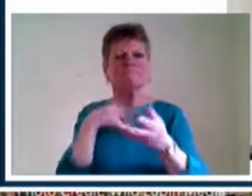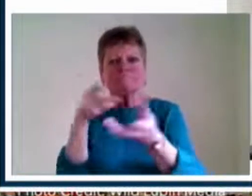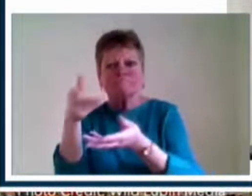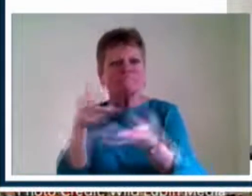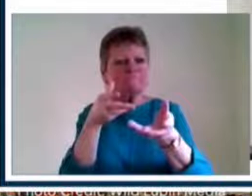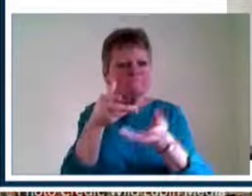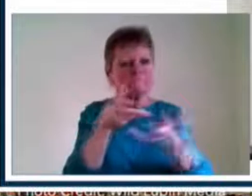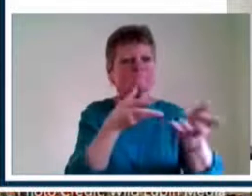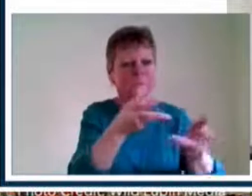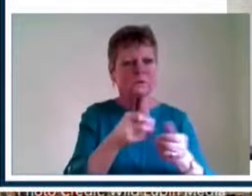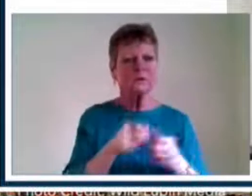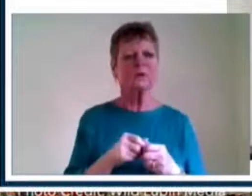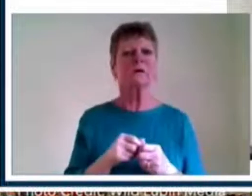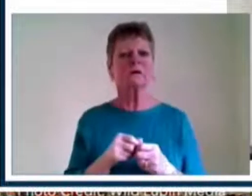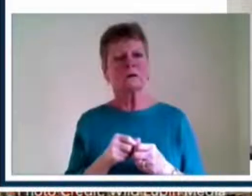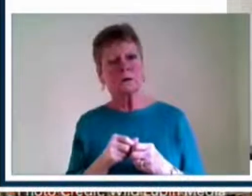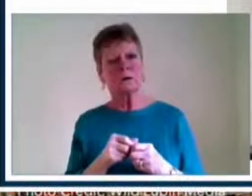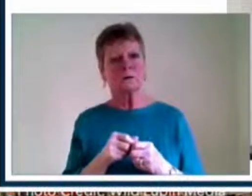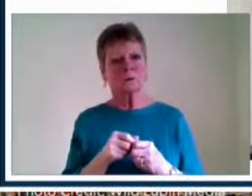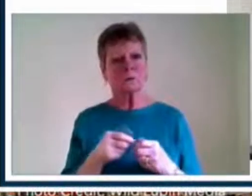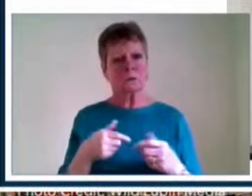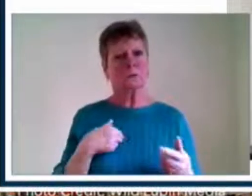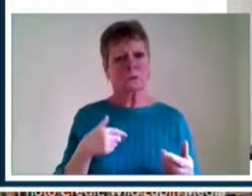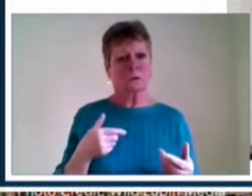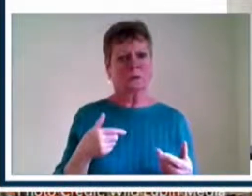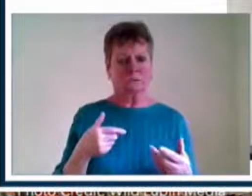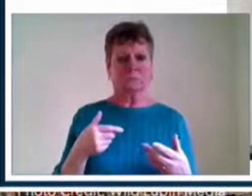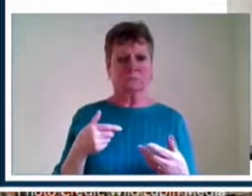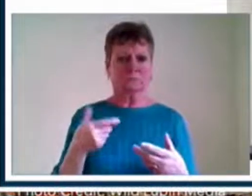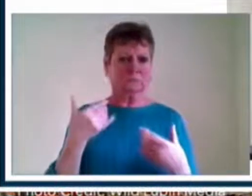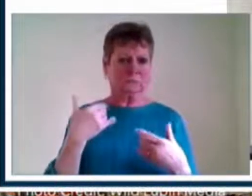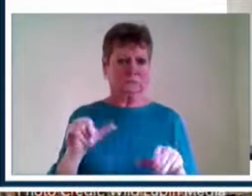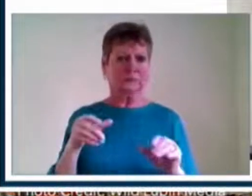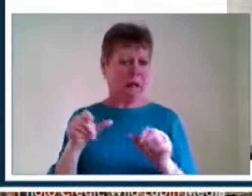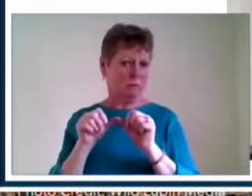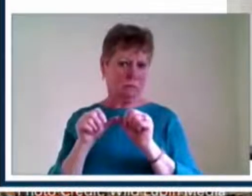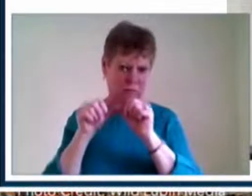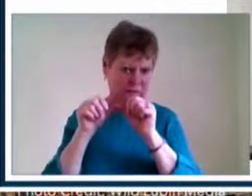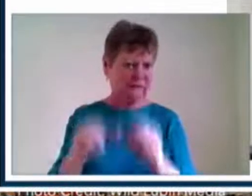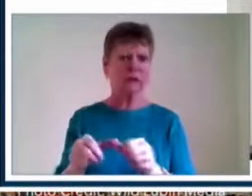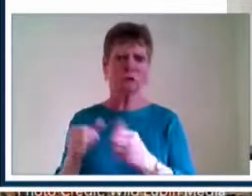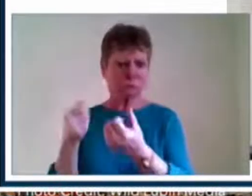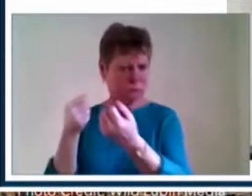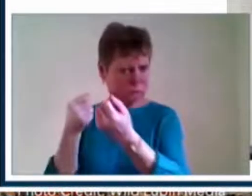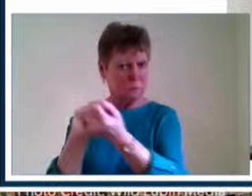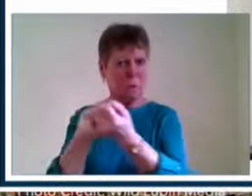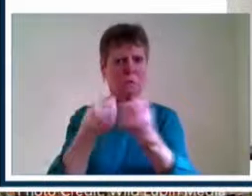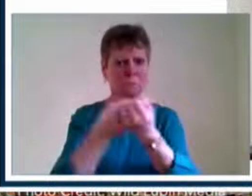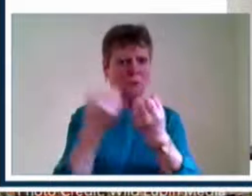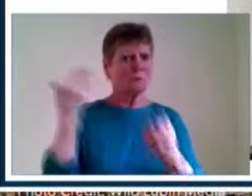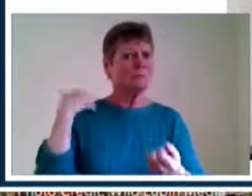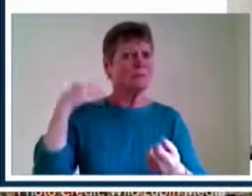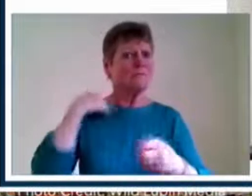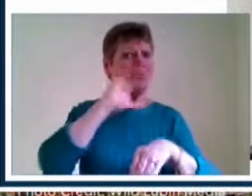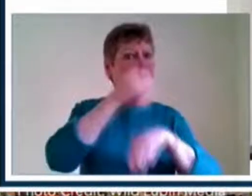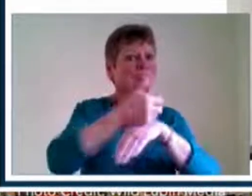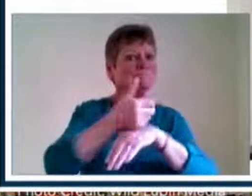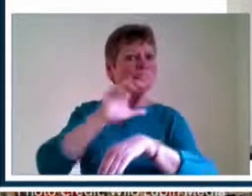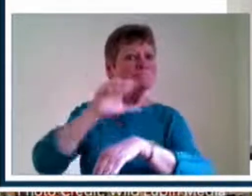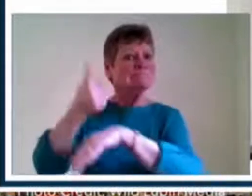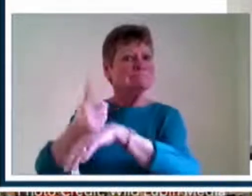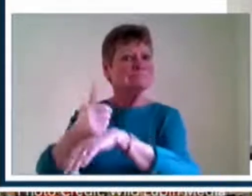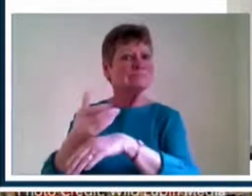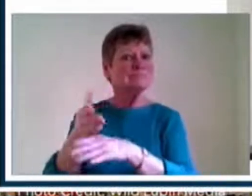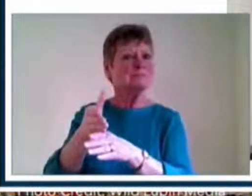our general philosophy was we continued on a lot of the support that was in place from prior